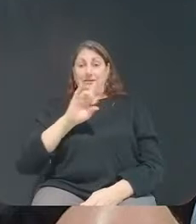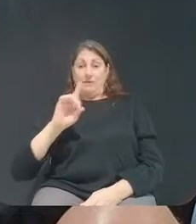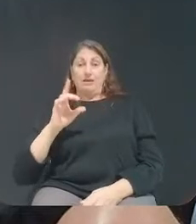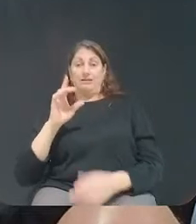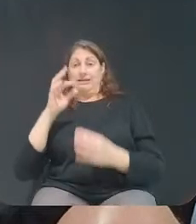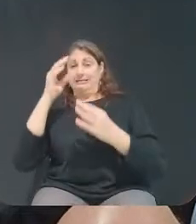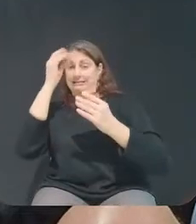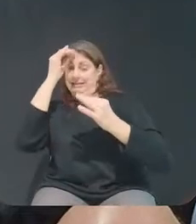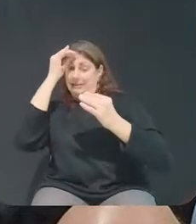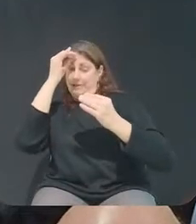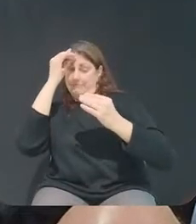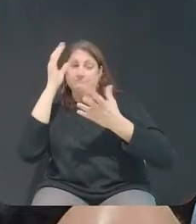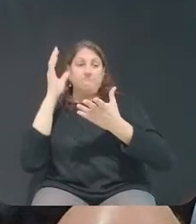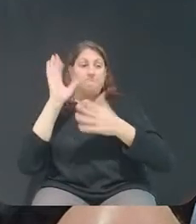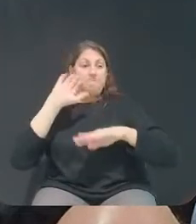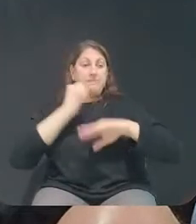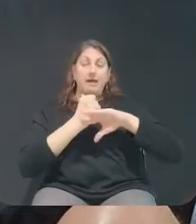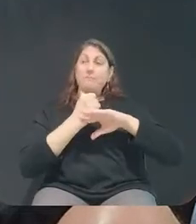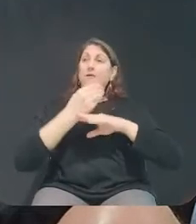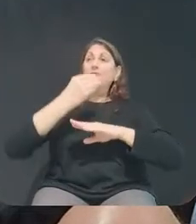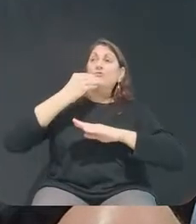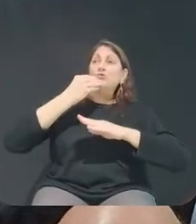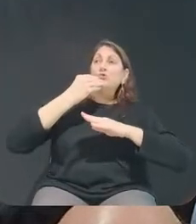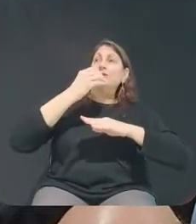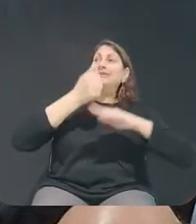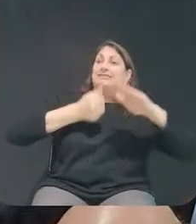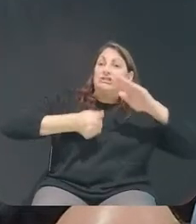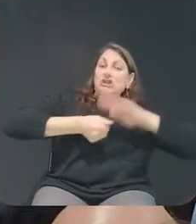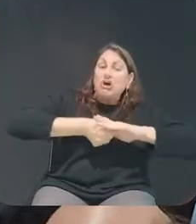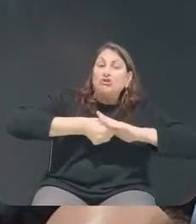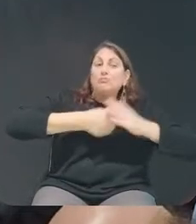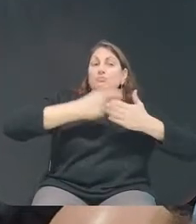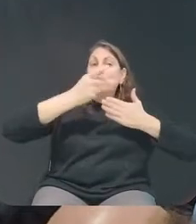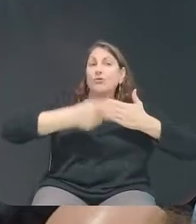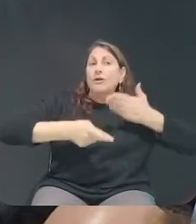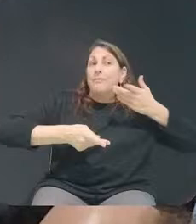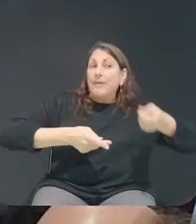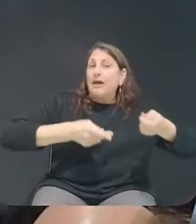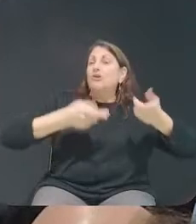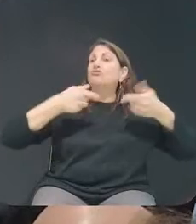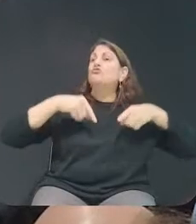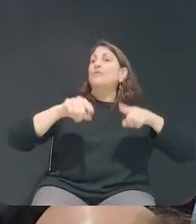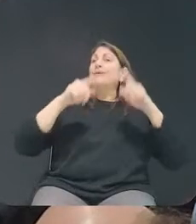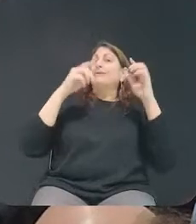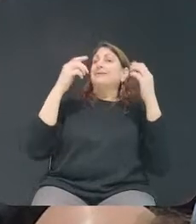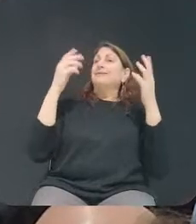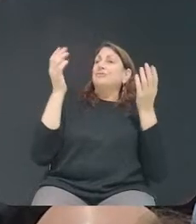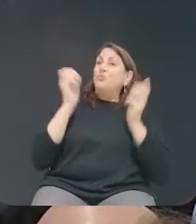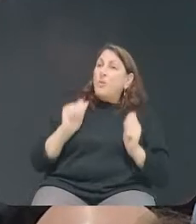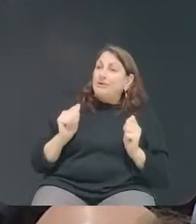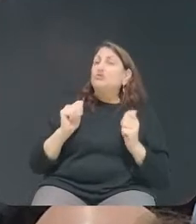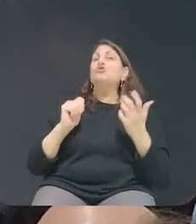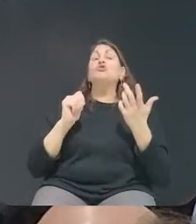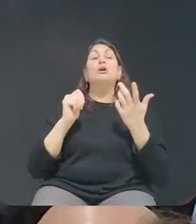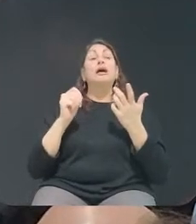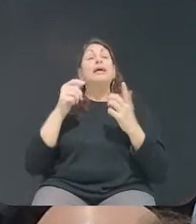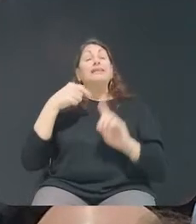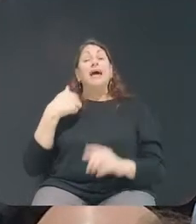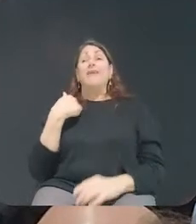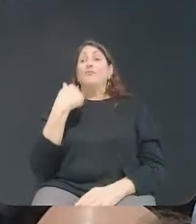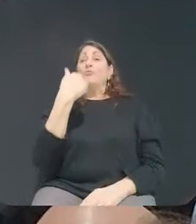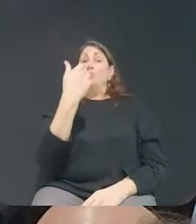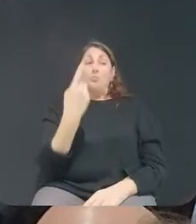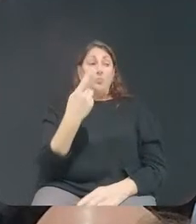Skid Road food and shelter program to help residents during the winter months. This is a letter from the First Avenue Service